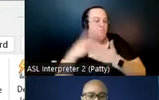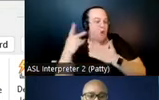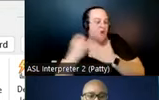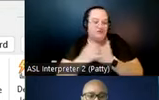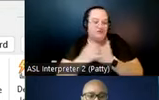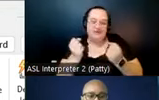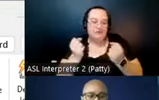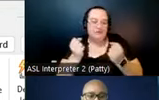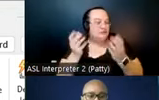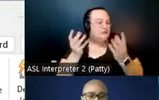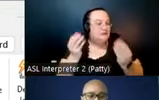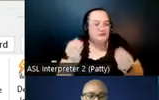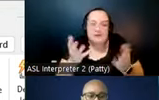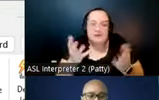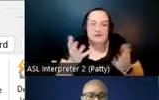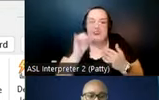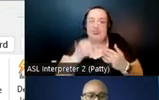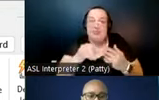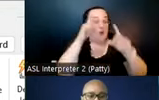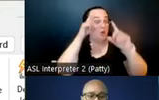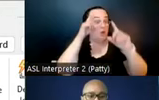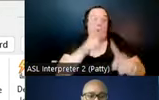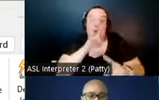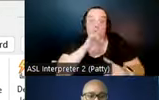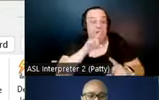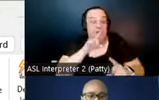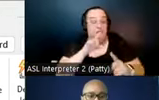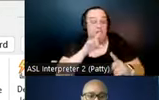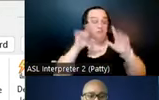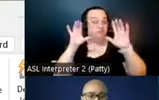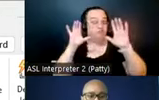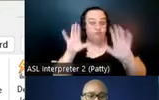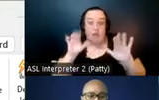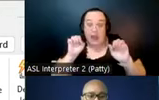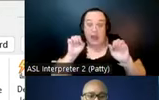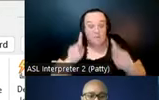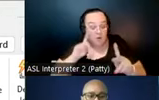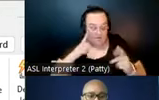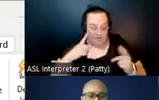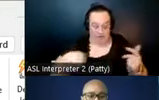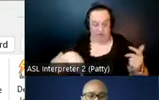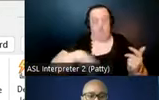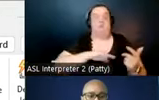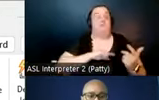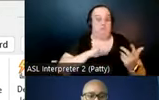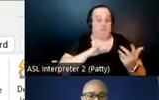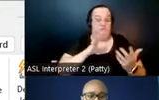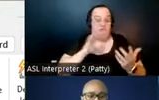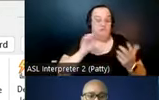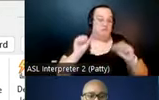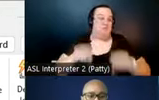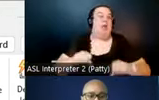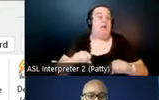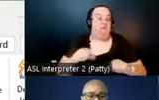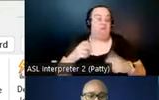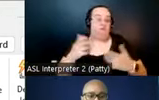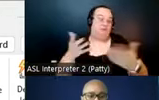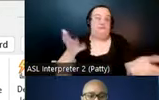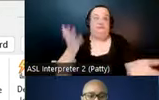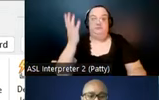so this GOA was a great opportunity for us to be able to, you